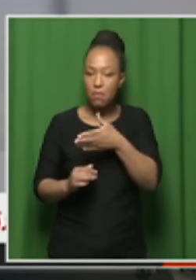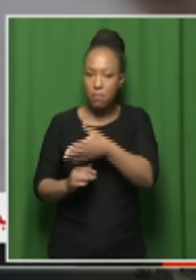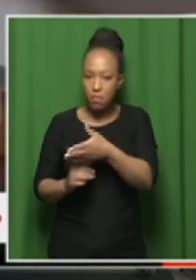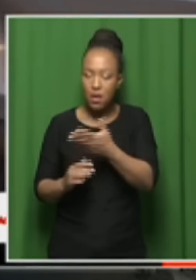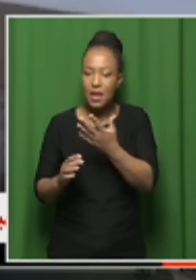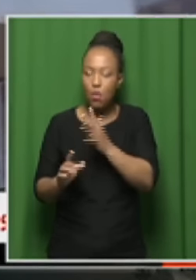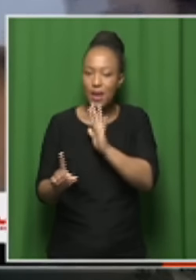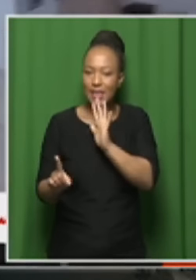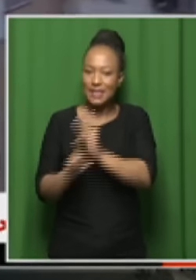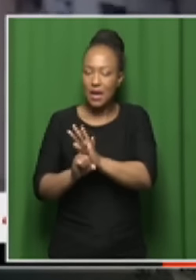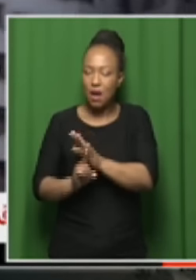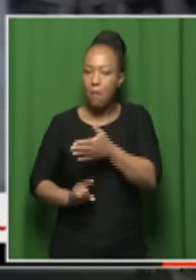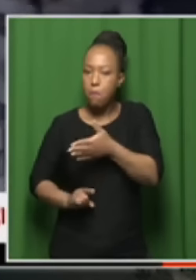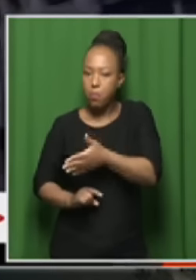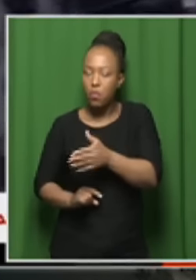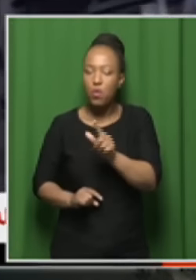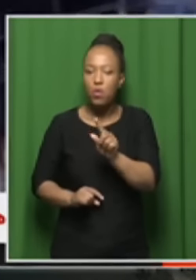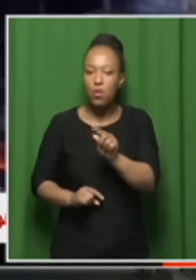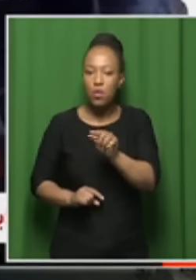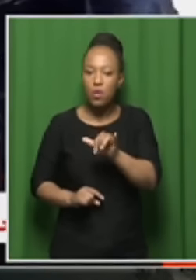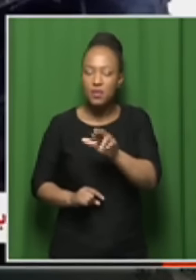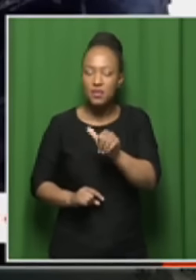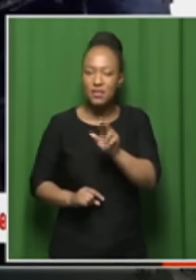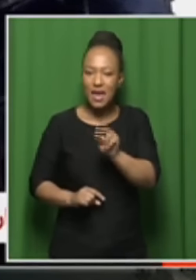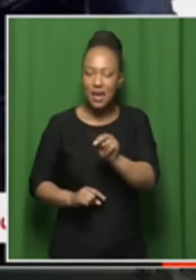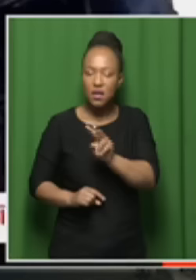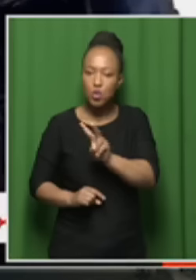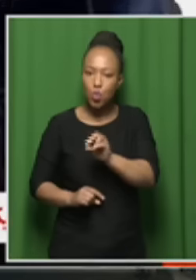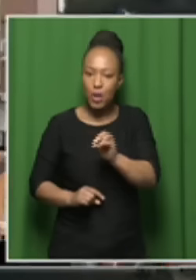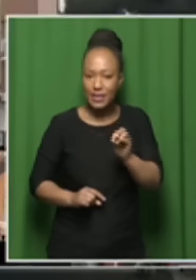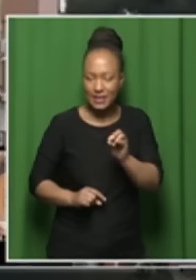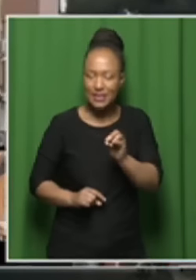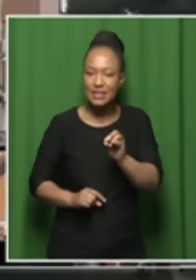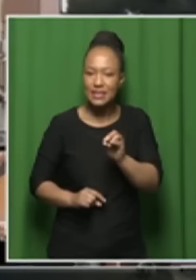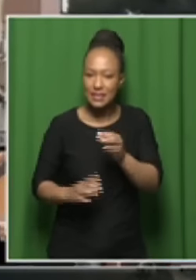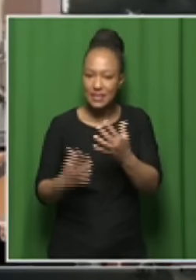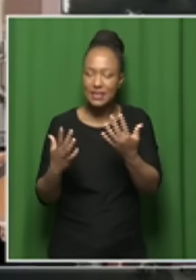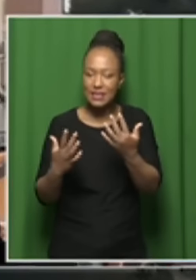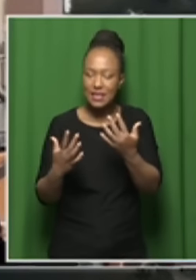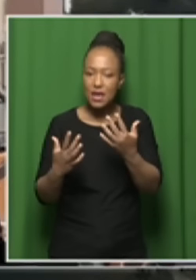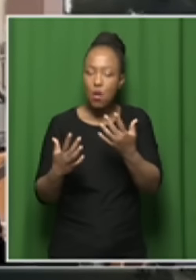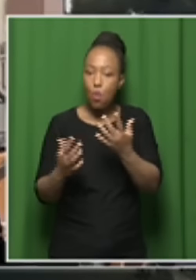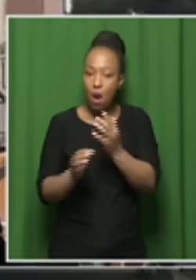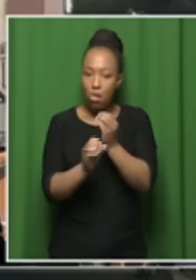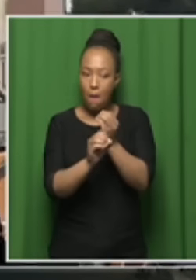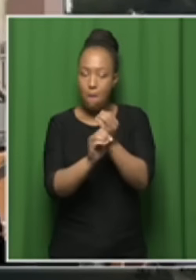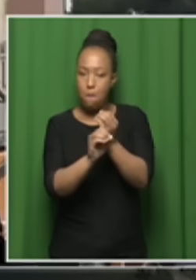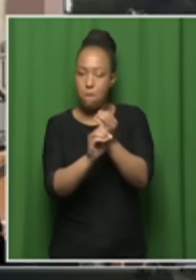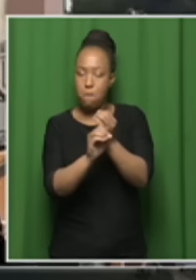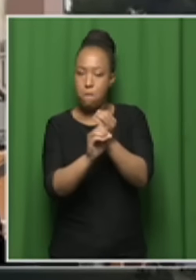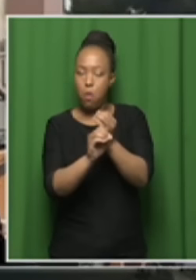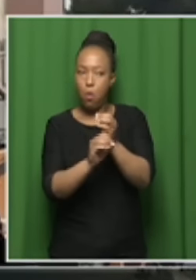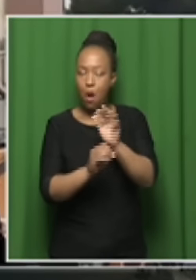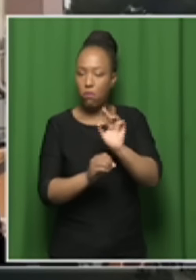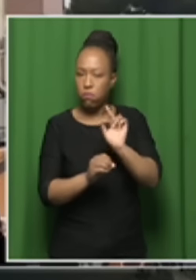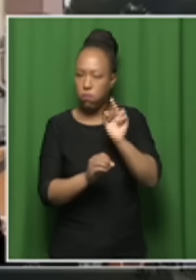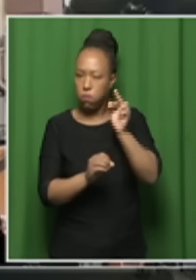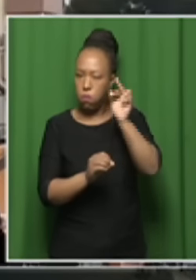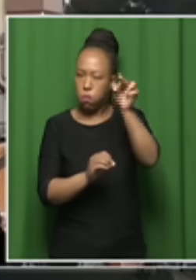And of course, you then had those 200, sorry for the bump, those 200 ballistic missiles that were sent from Iran